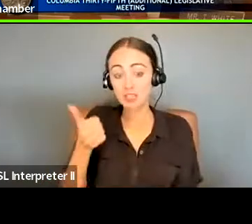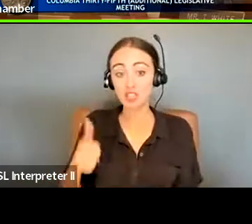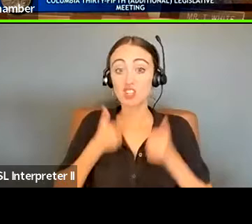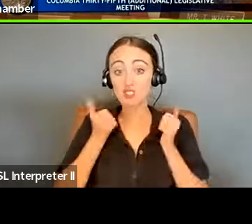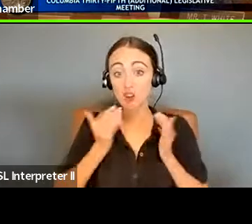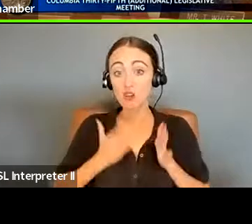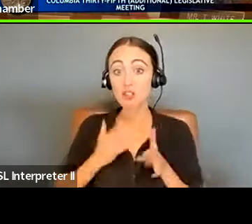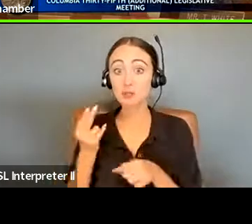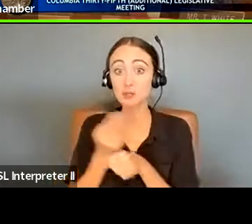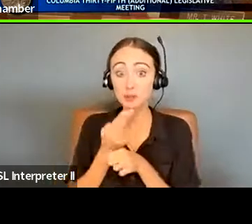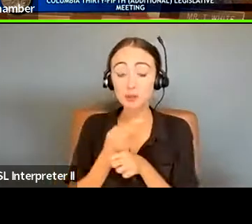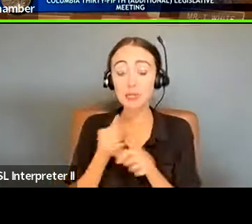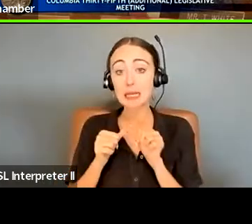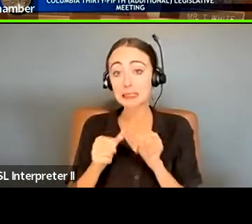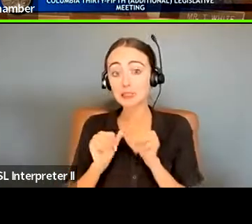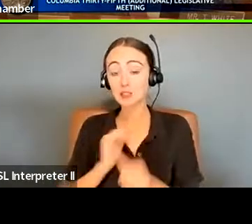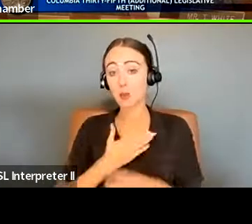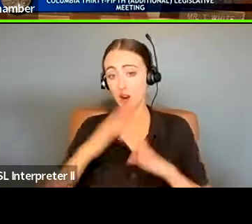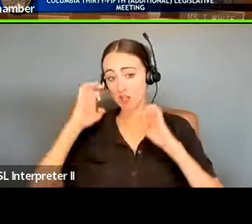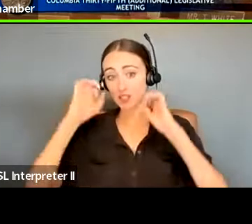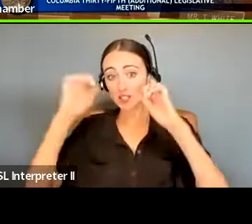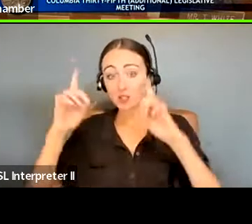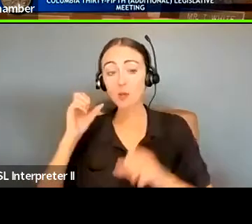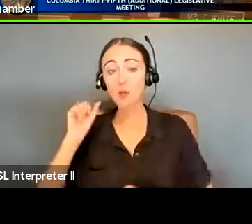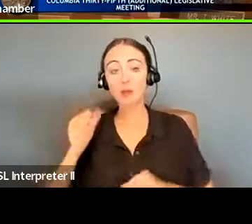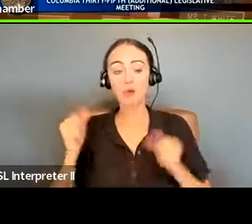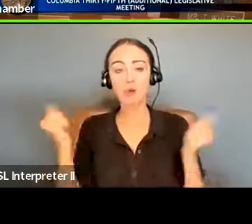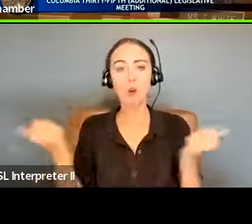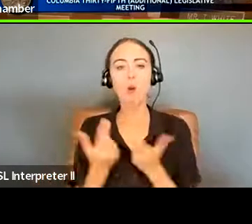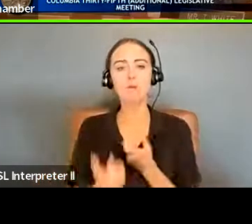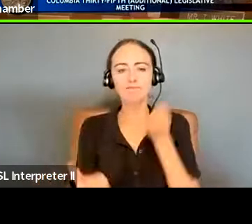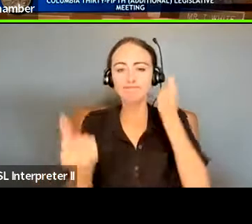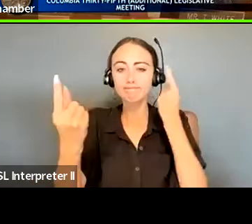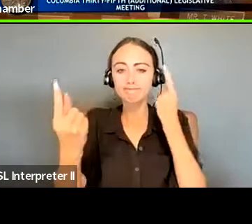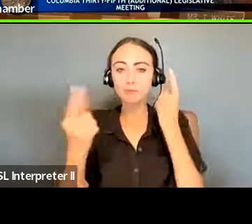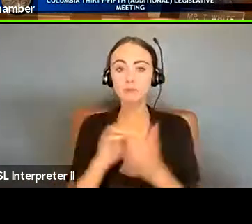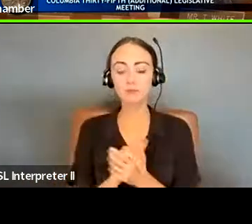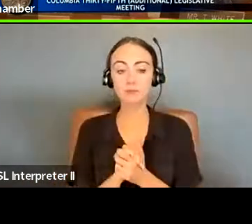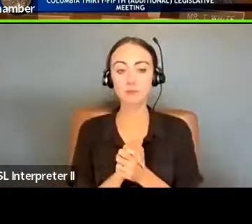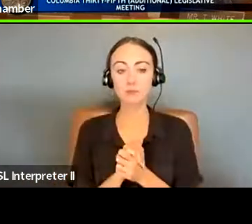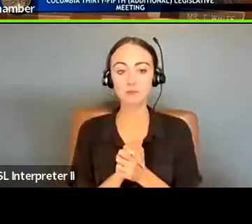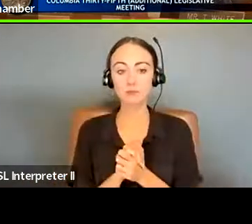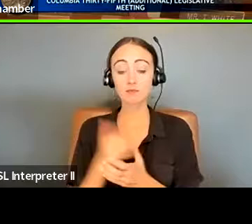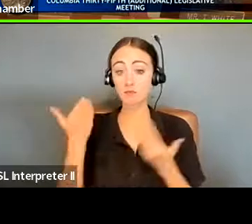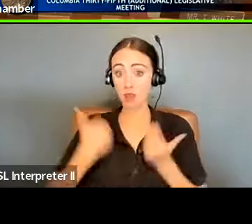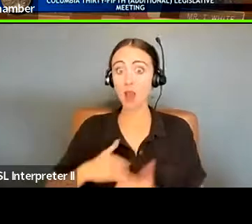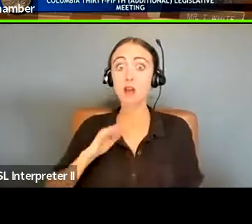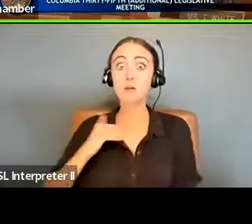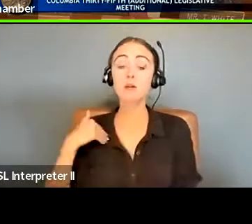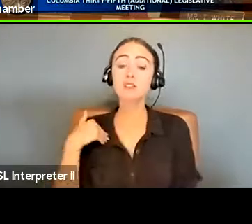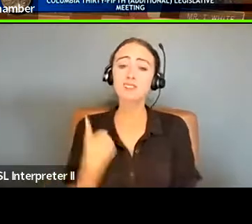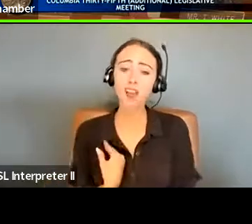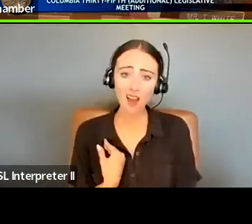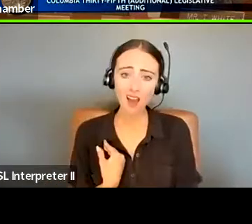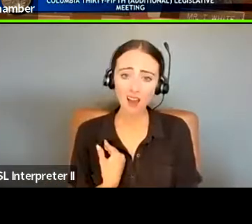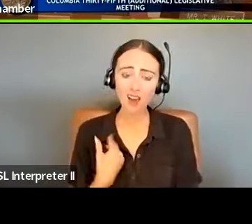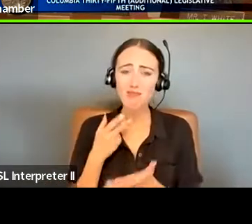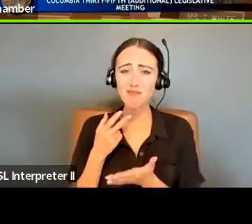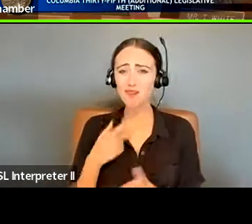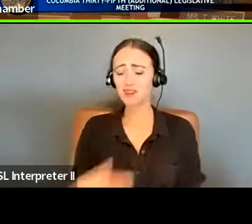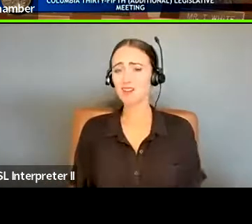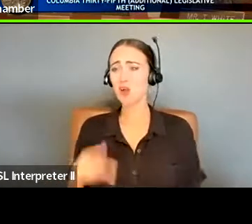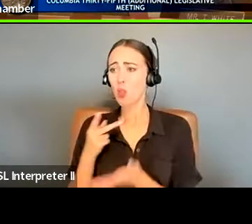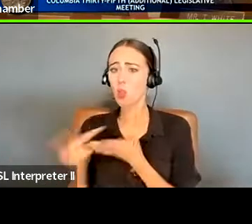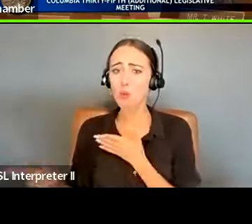use and continue our education so that we can all be on the same page. I am tired, though, of losing neighbors to